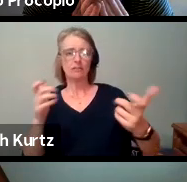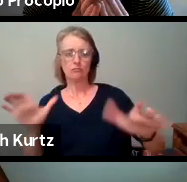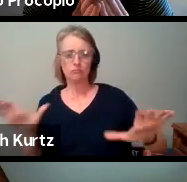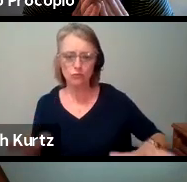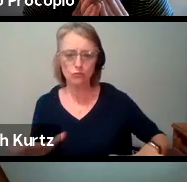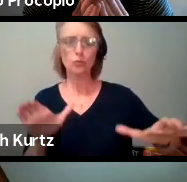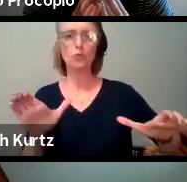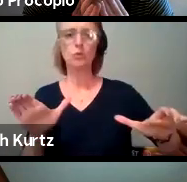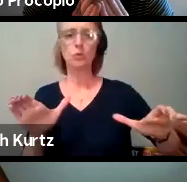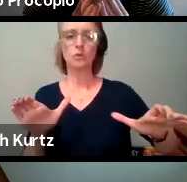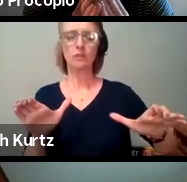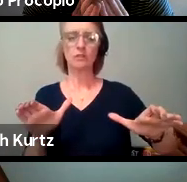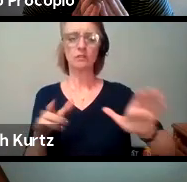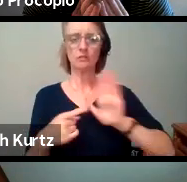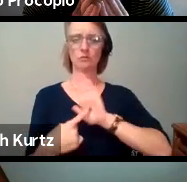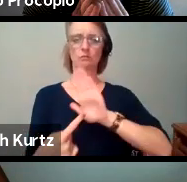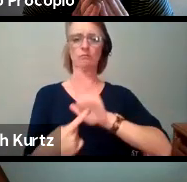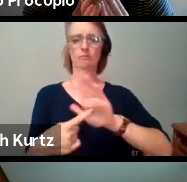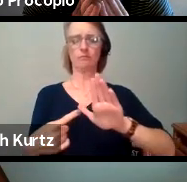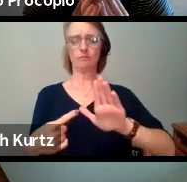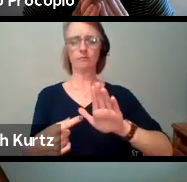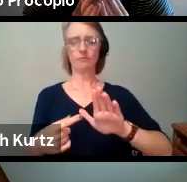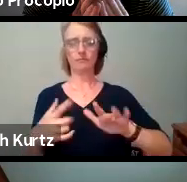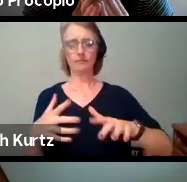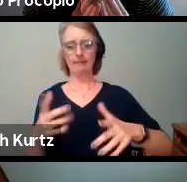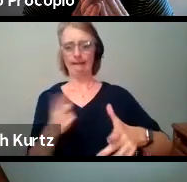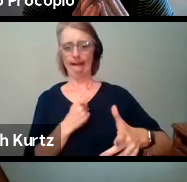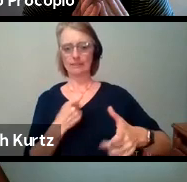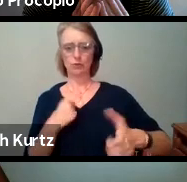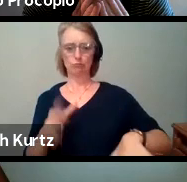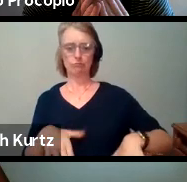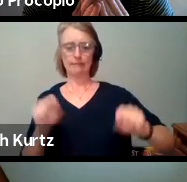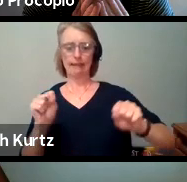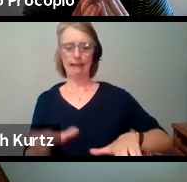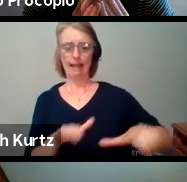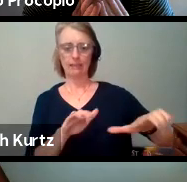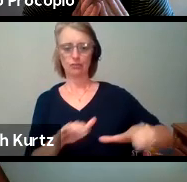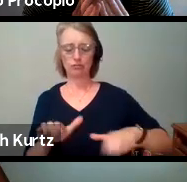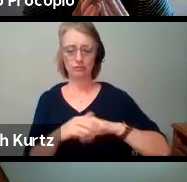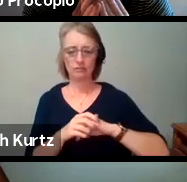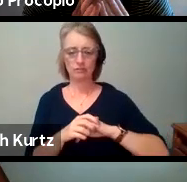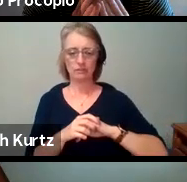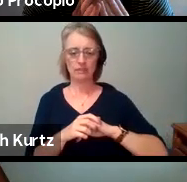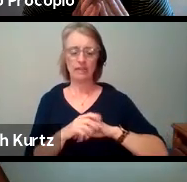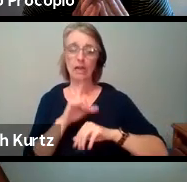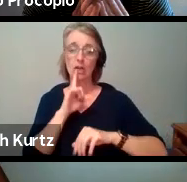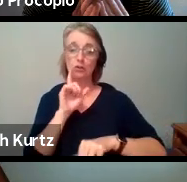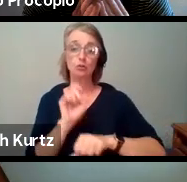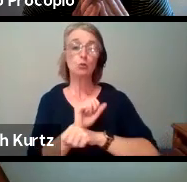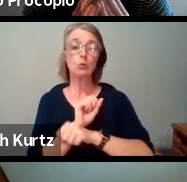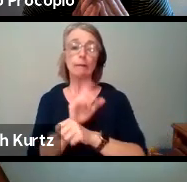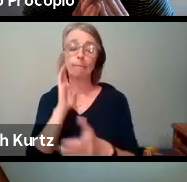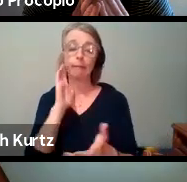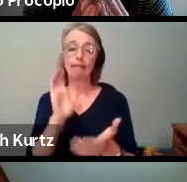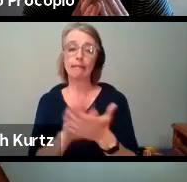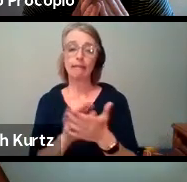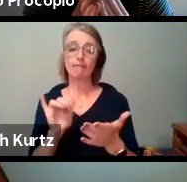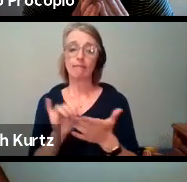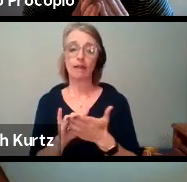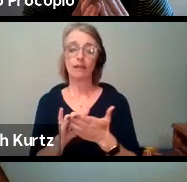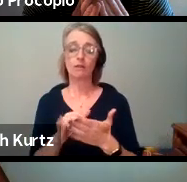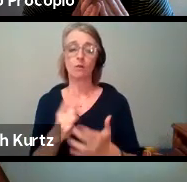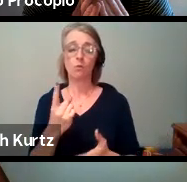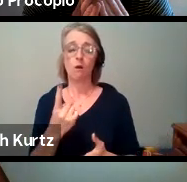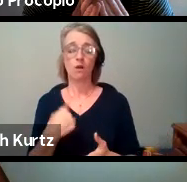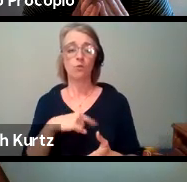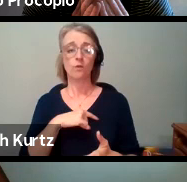know, now that we're being asked to take action? And I truly believe that